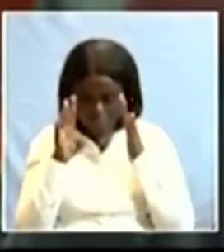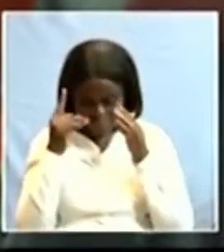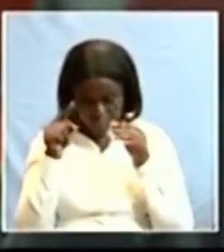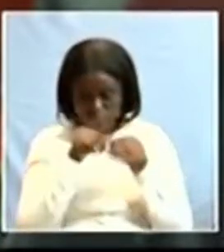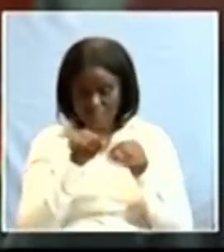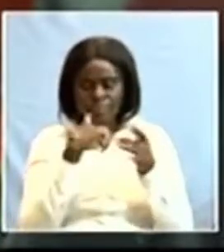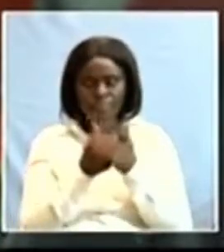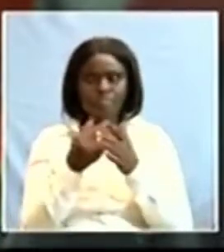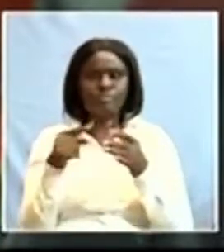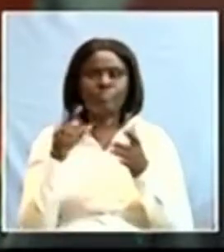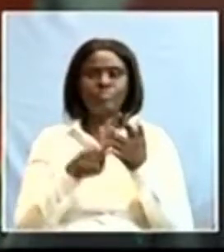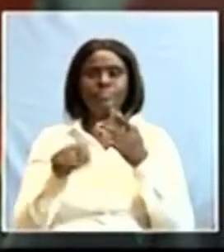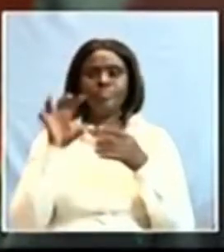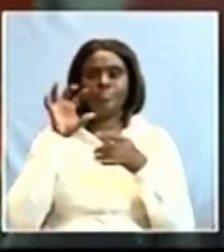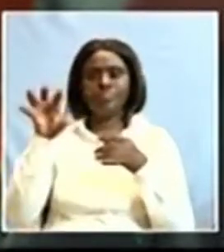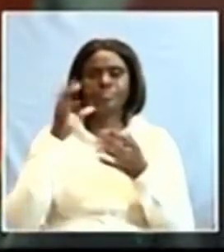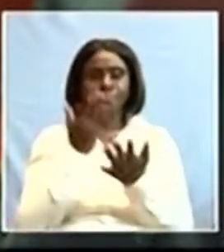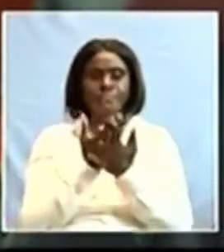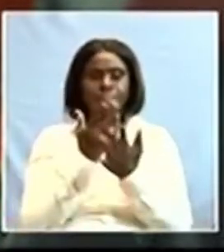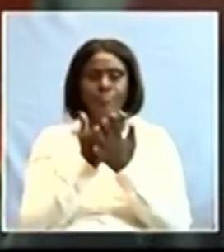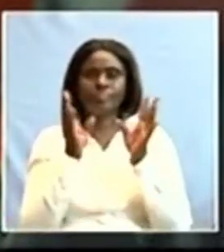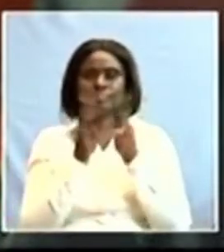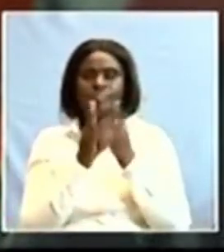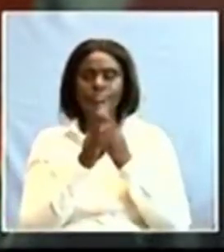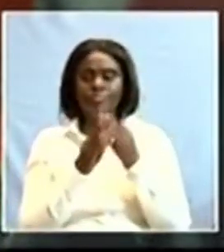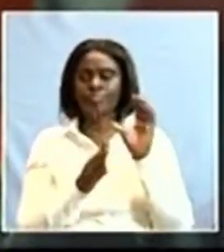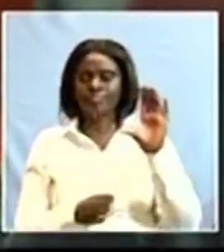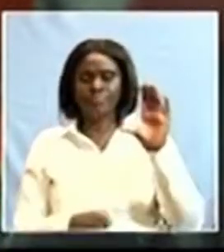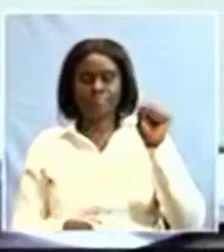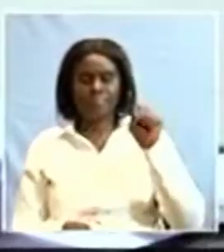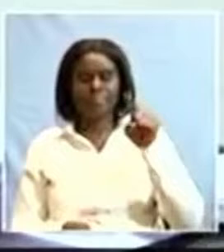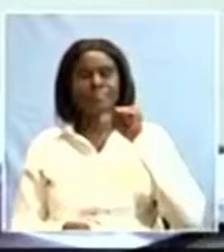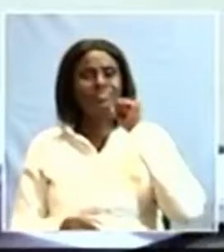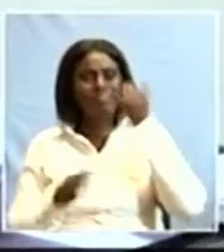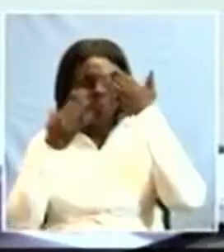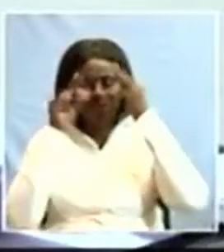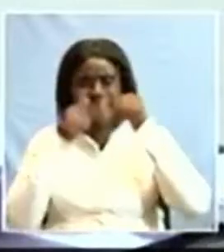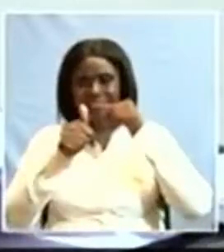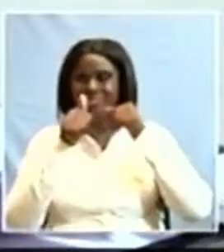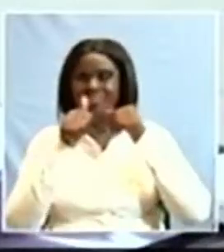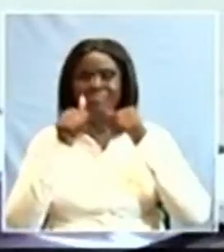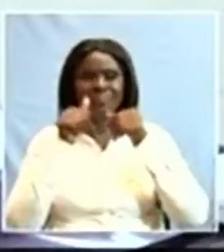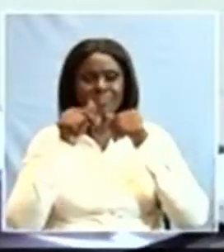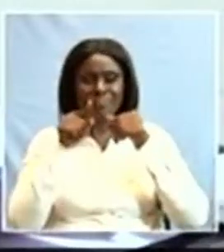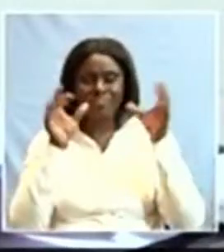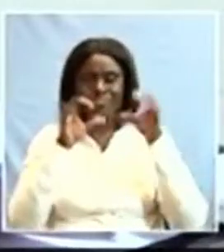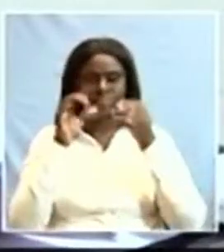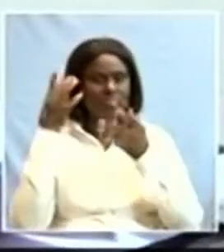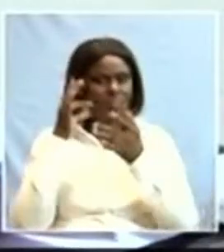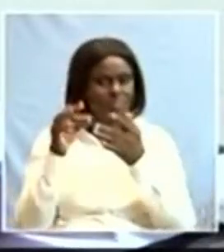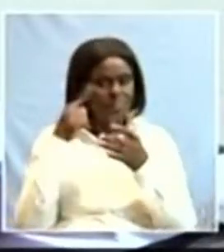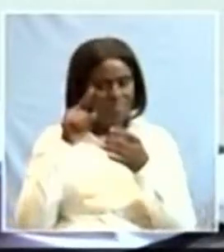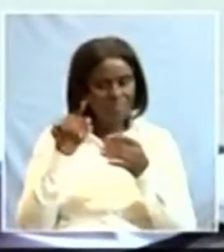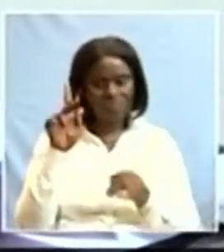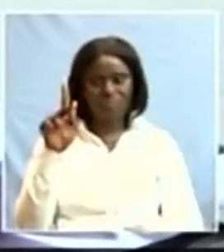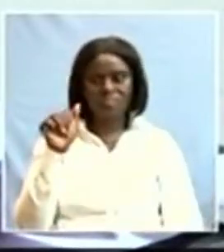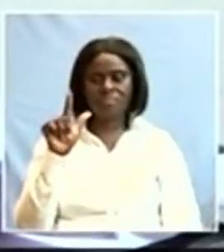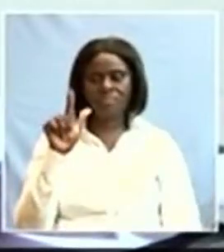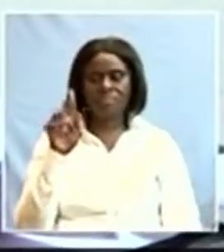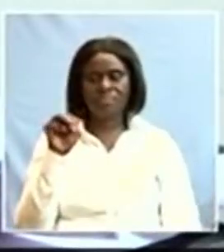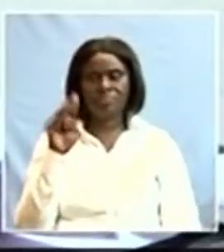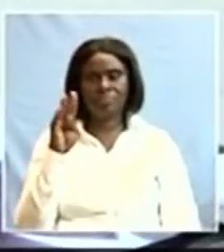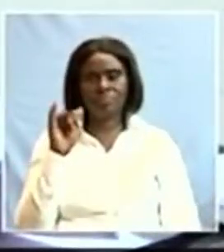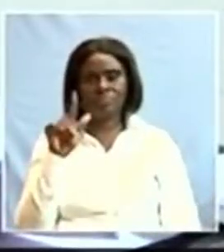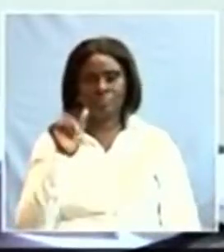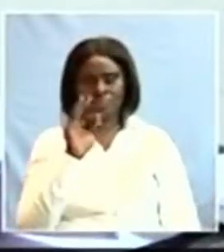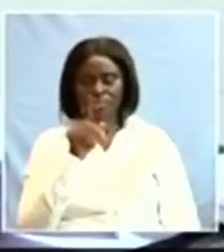those provincial tender meetings. CS, you are not aware. Are you the council secretary for Kalumbira? If you are,